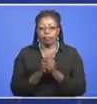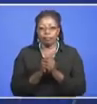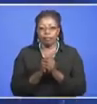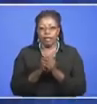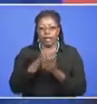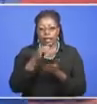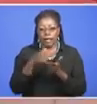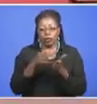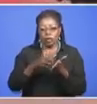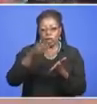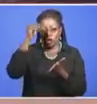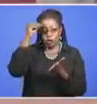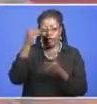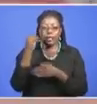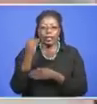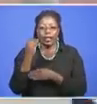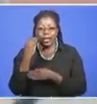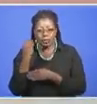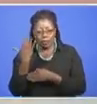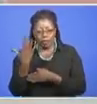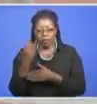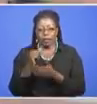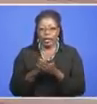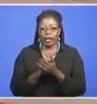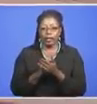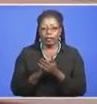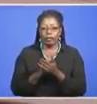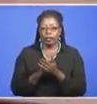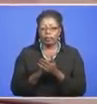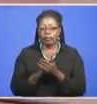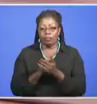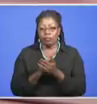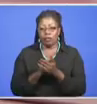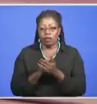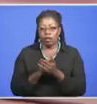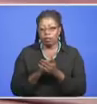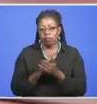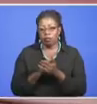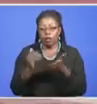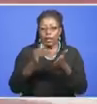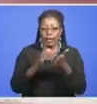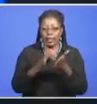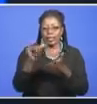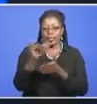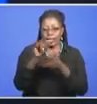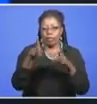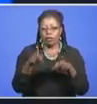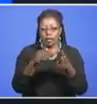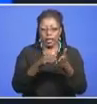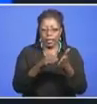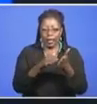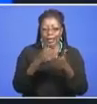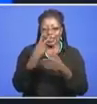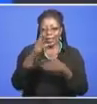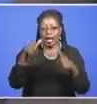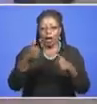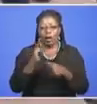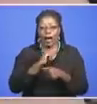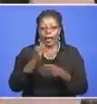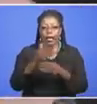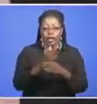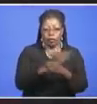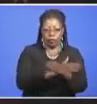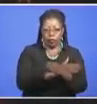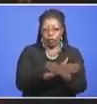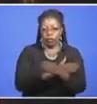learning experience, and I look forward to fighting some of the same opponents to see how much I've improved. Coming to Colombia,